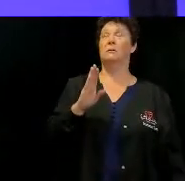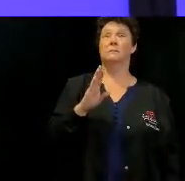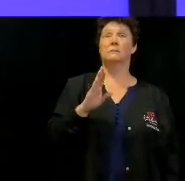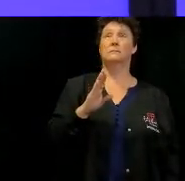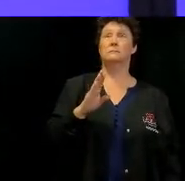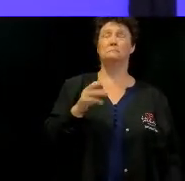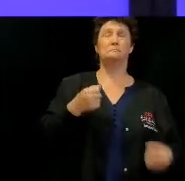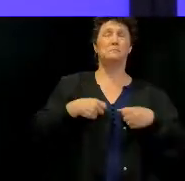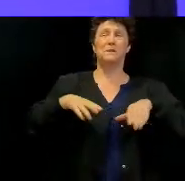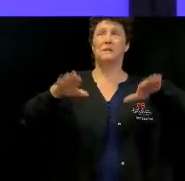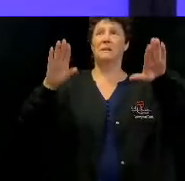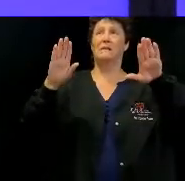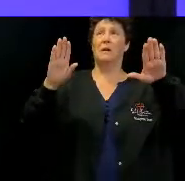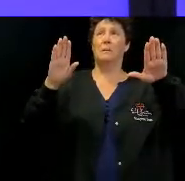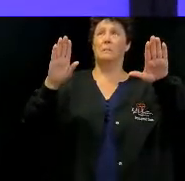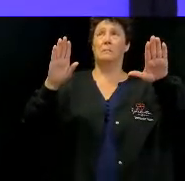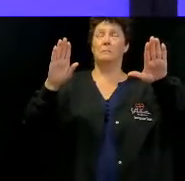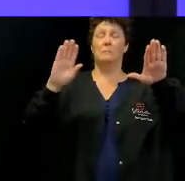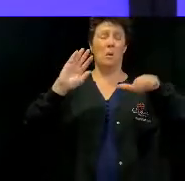Submit our fears to the Lord.